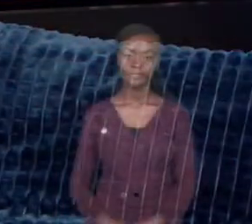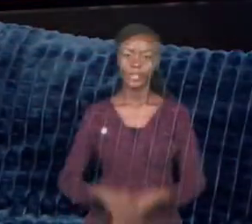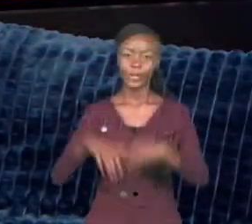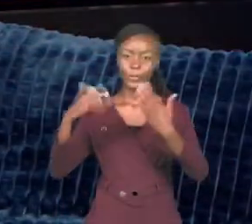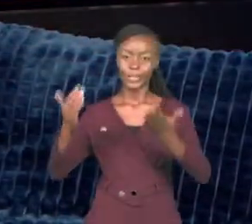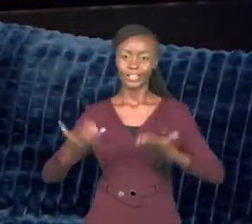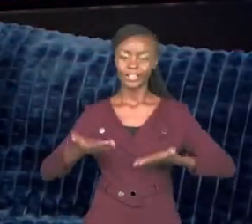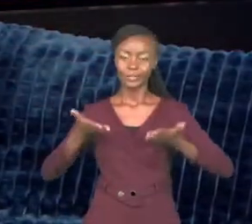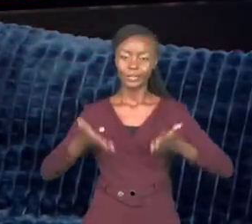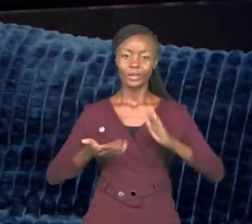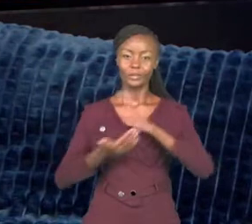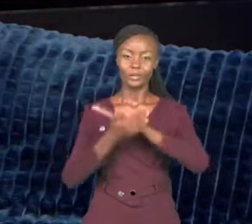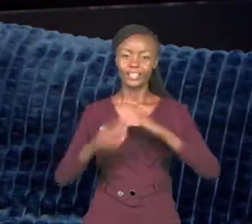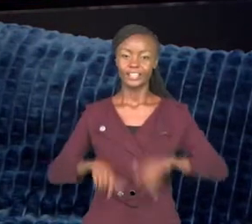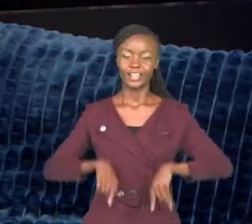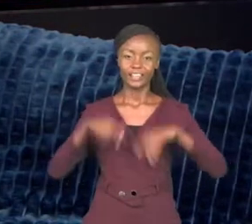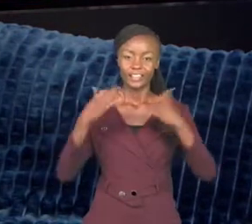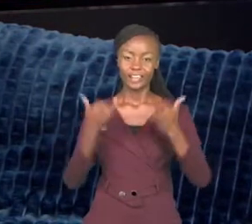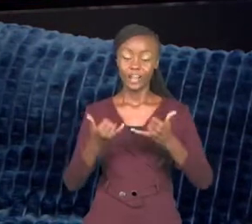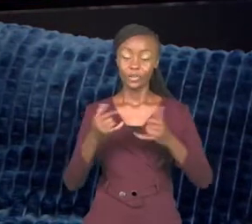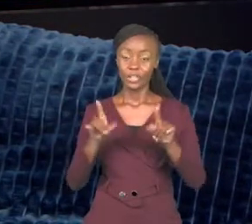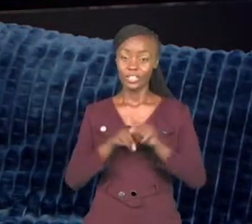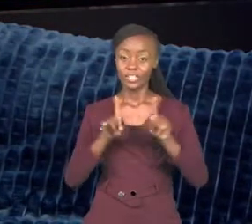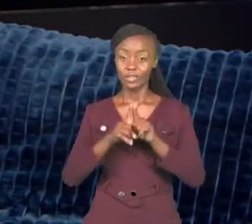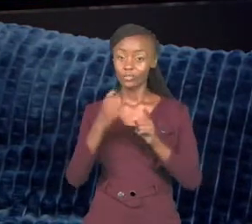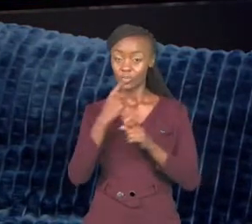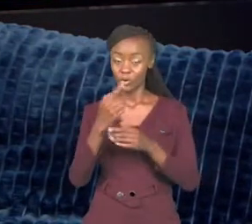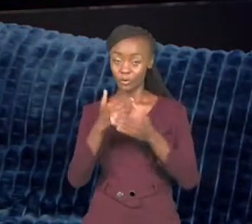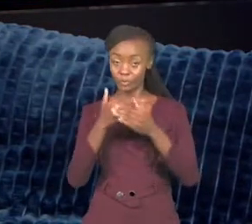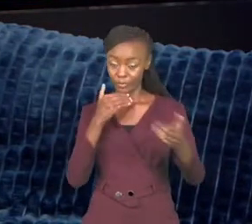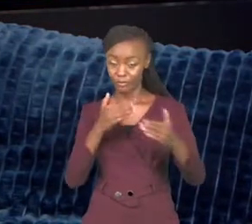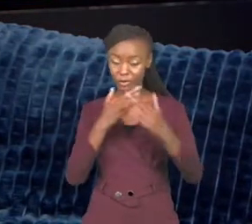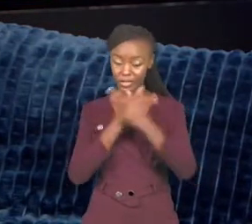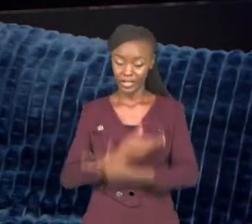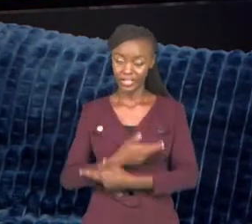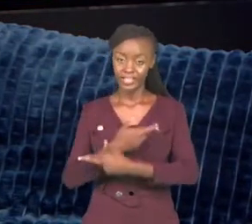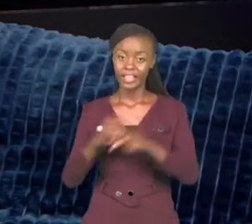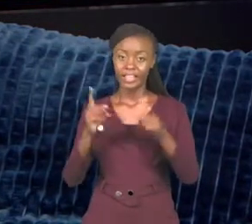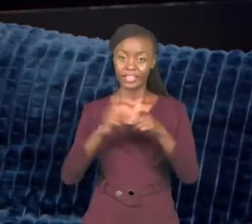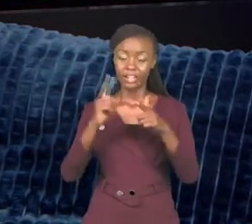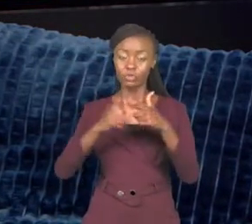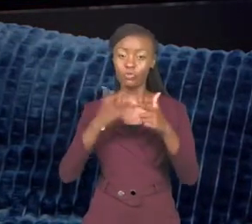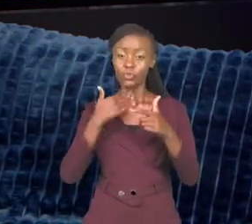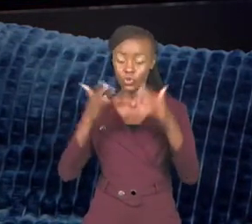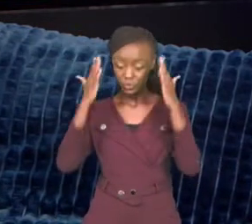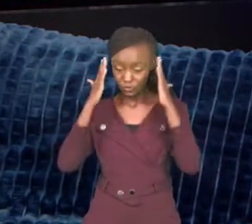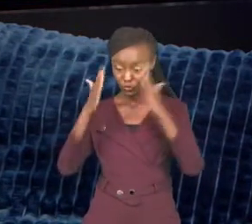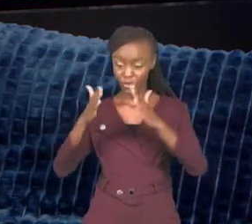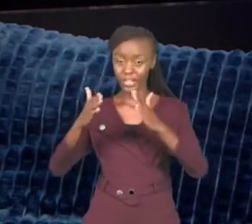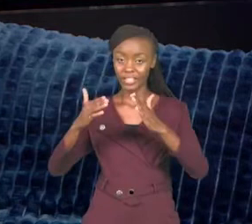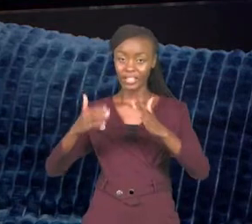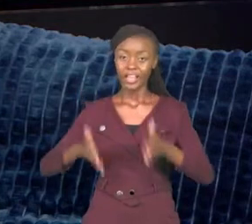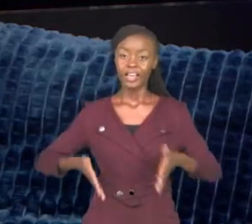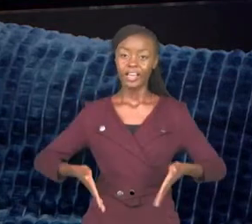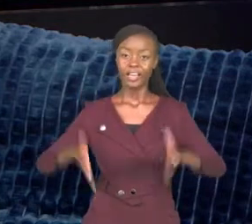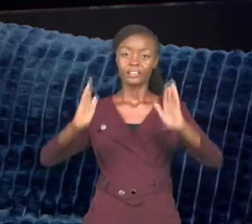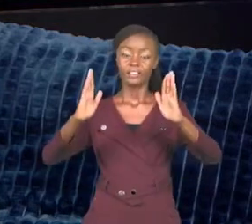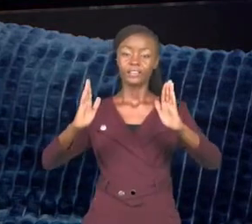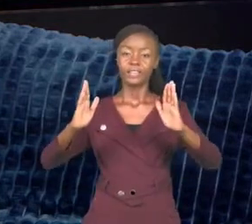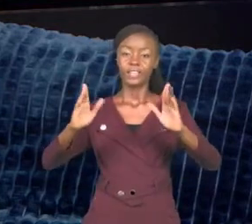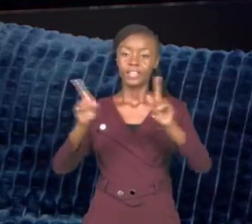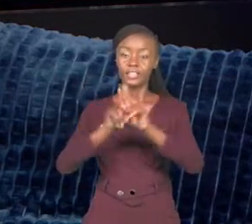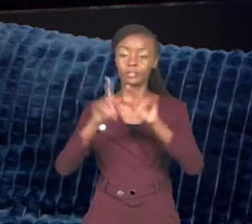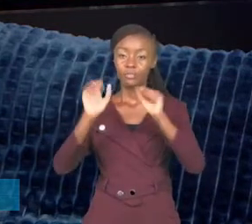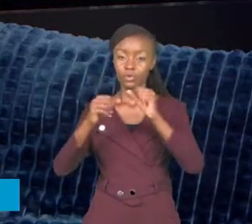Right, welcome back to Morning Live. Right now, as I mentioned before we took the break, we want to focus on our main highways, but you can still continue this conversation on